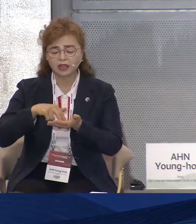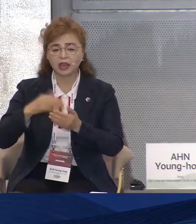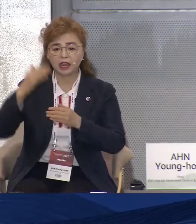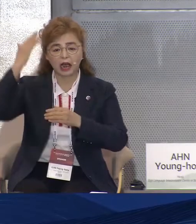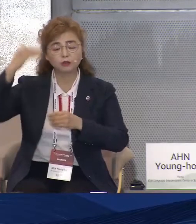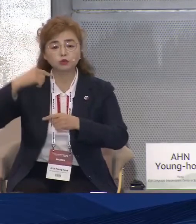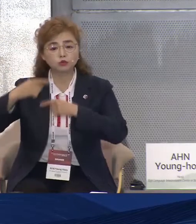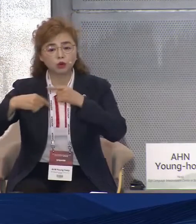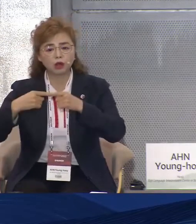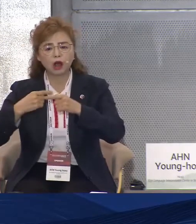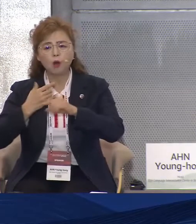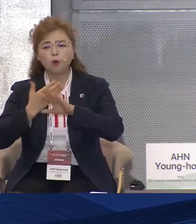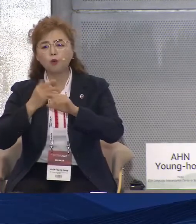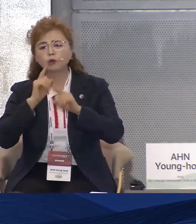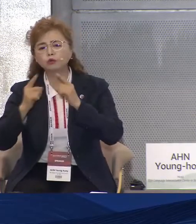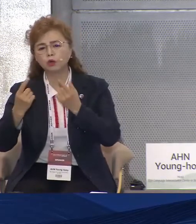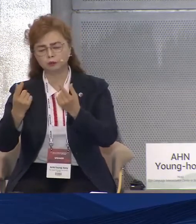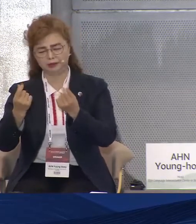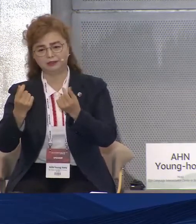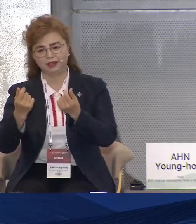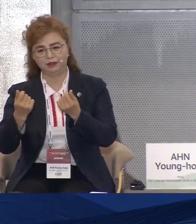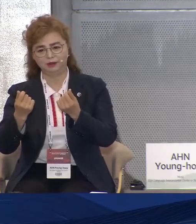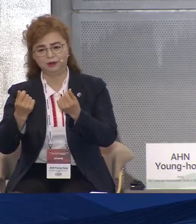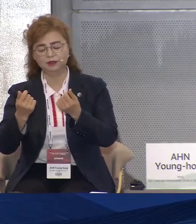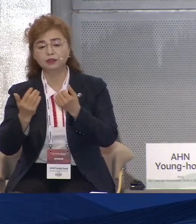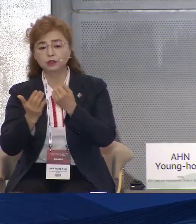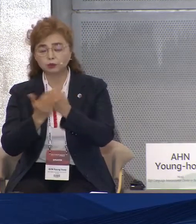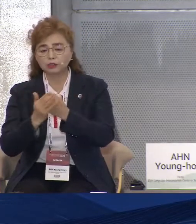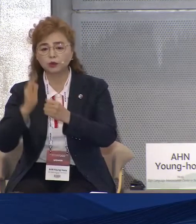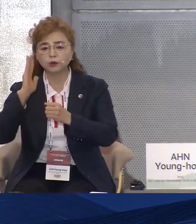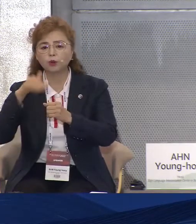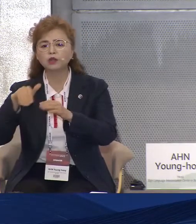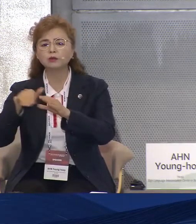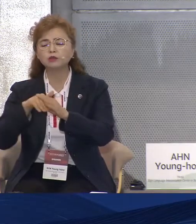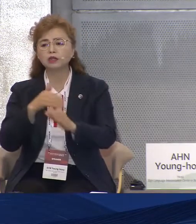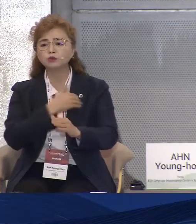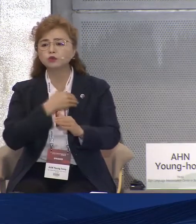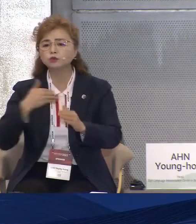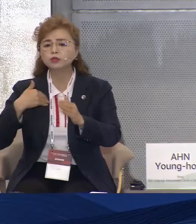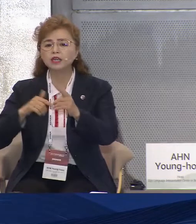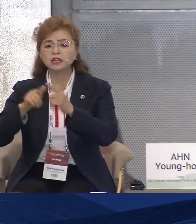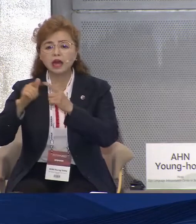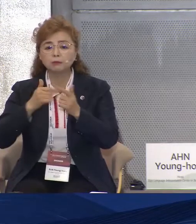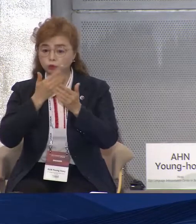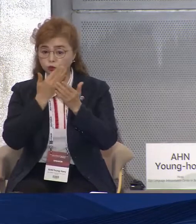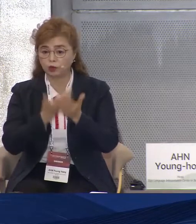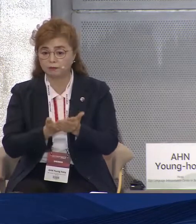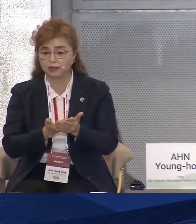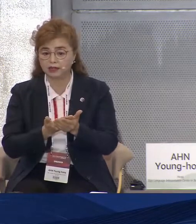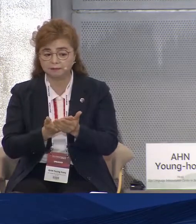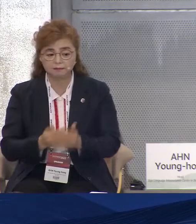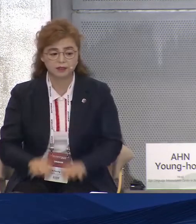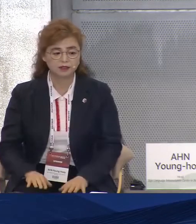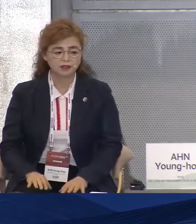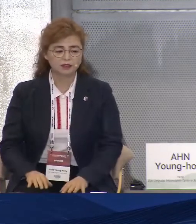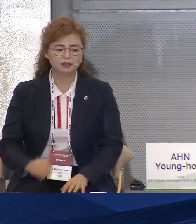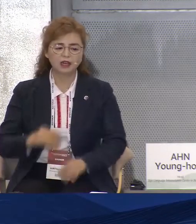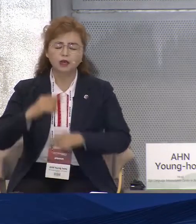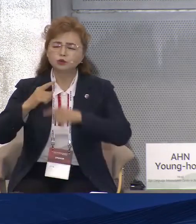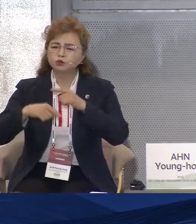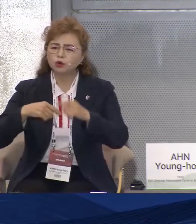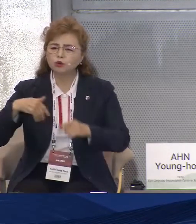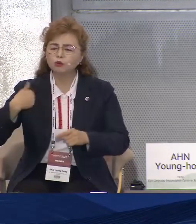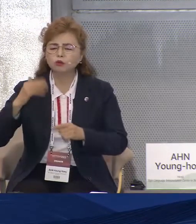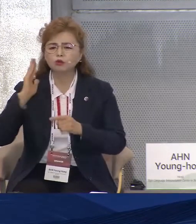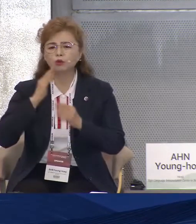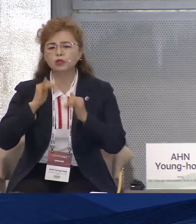So for people without hearing loss, maybe you might think that the Korean Sign Language is not